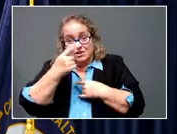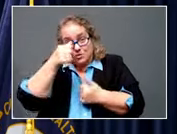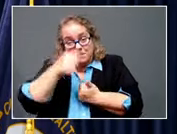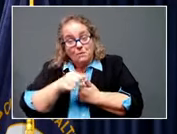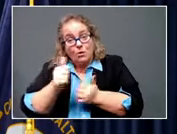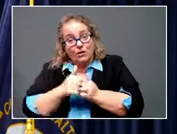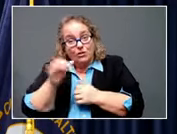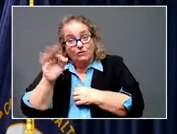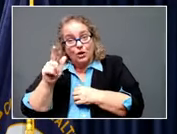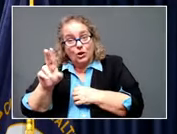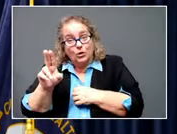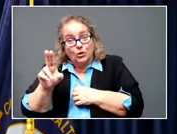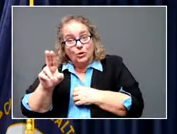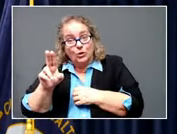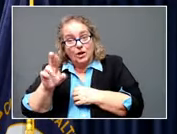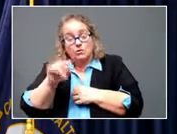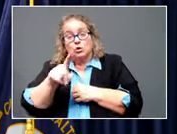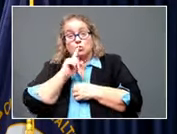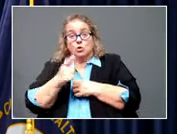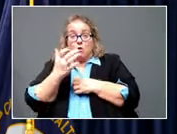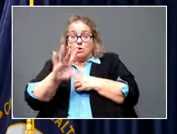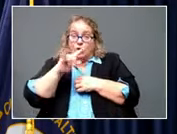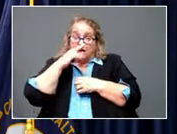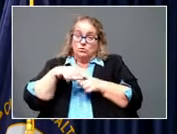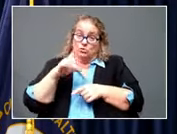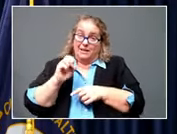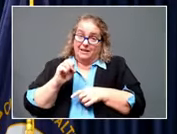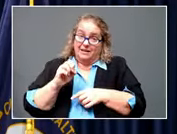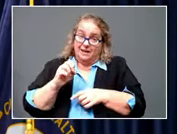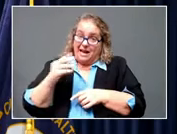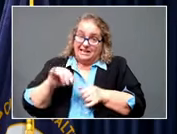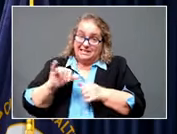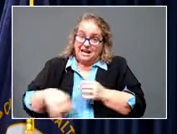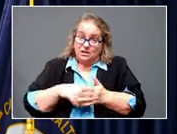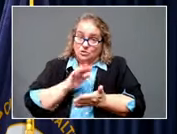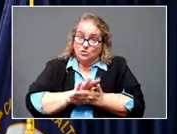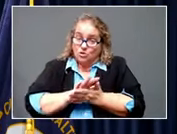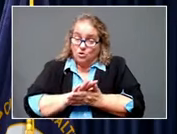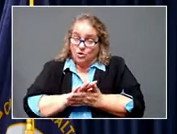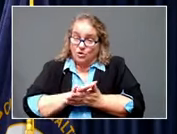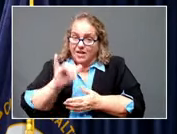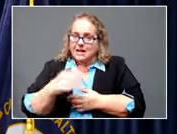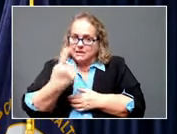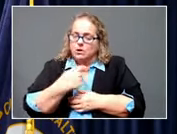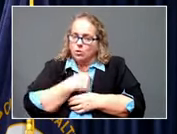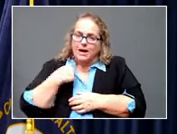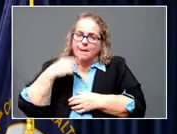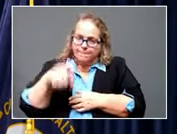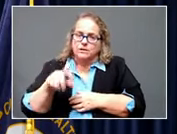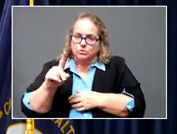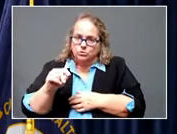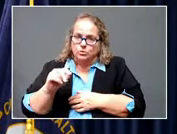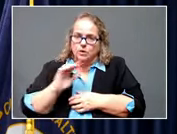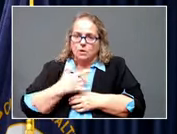you truly want your kid to be and to stay in school, this is just something that we have to do. Our kids